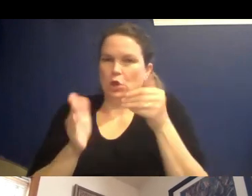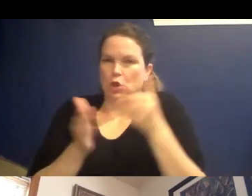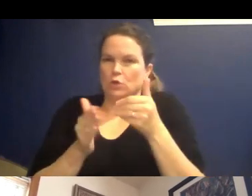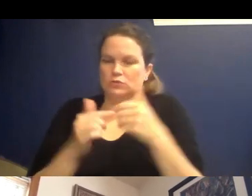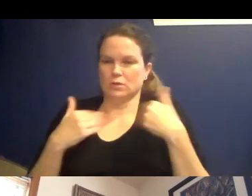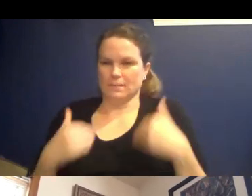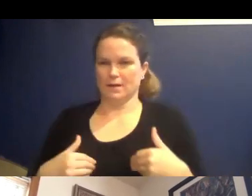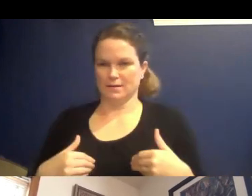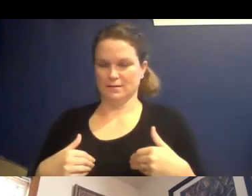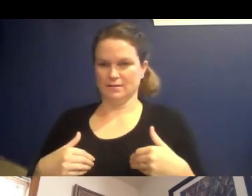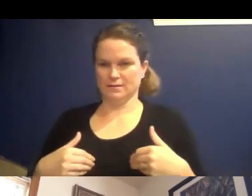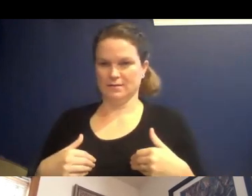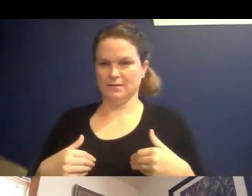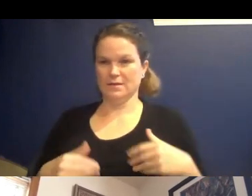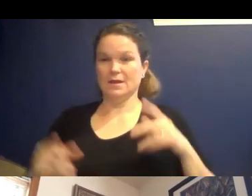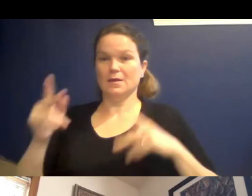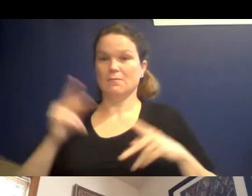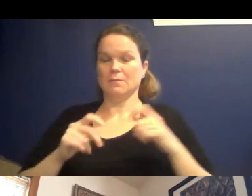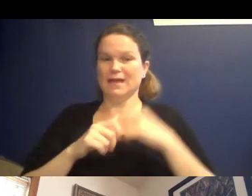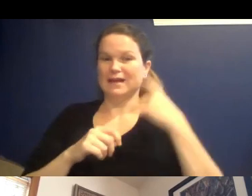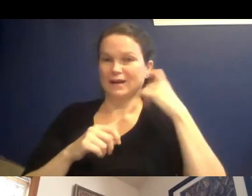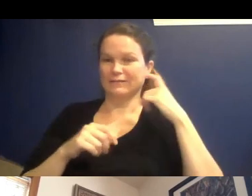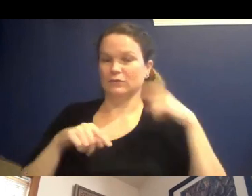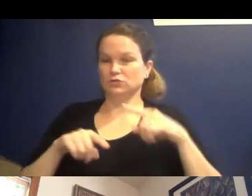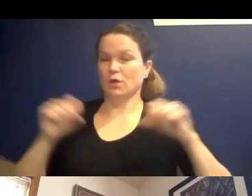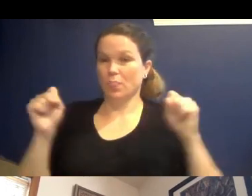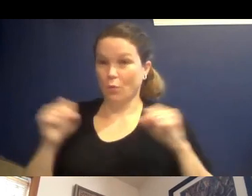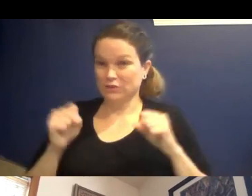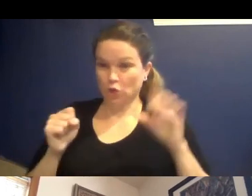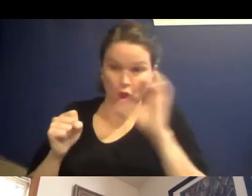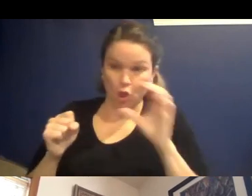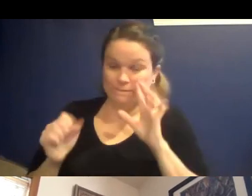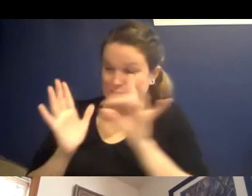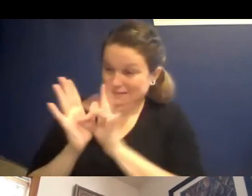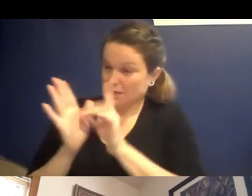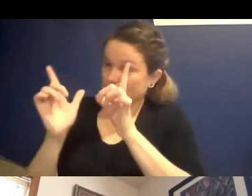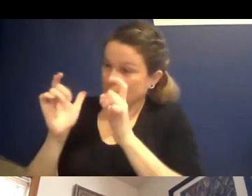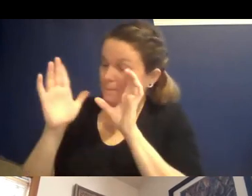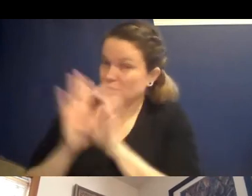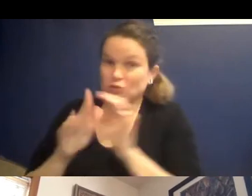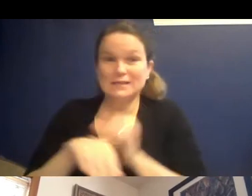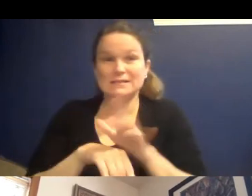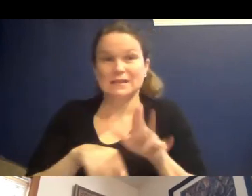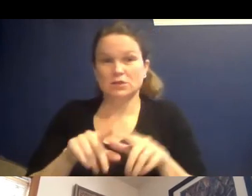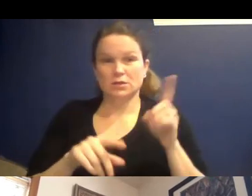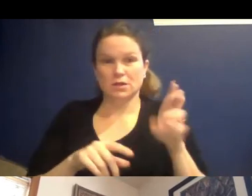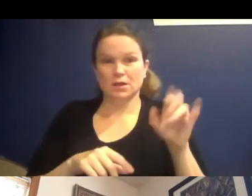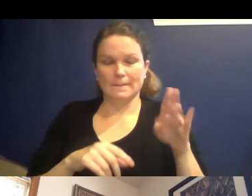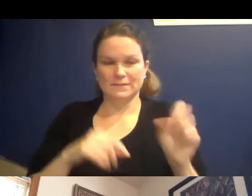spend their winters looking for tagged butterflies to photograph and report to Dr. James. This tag reads monarch